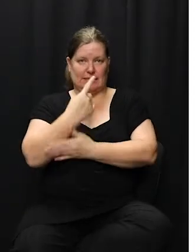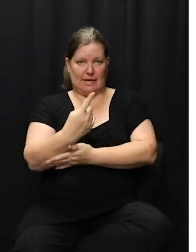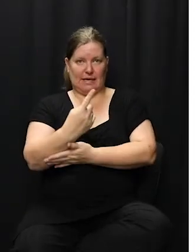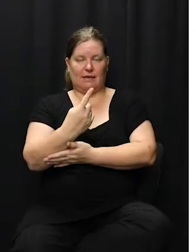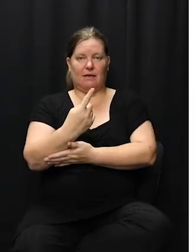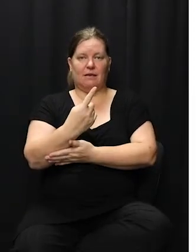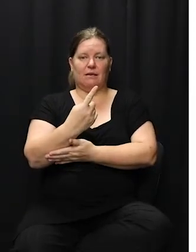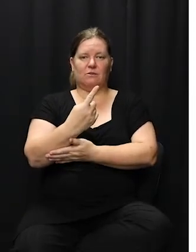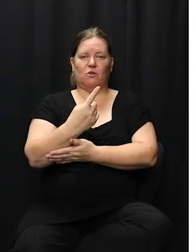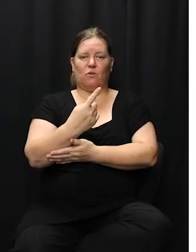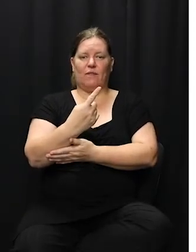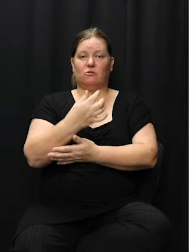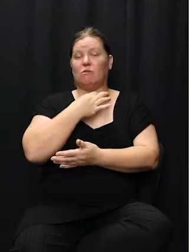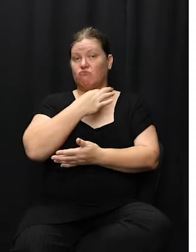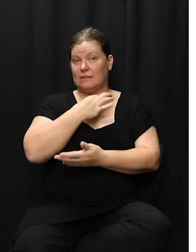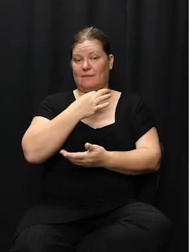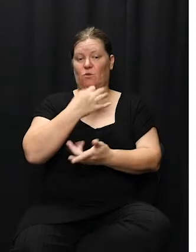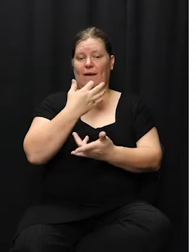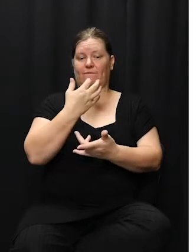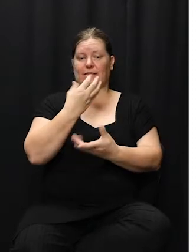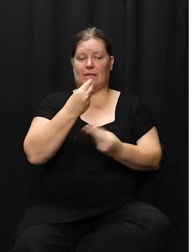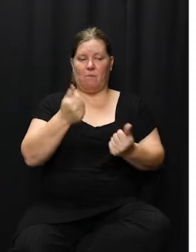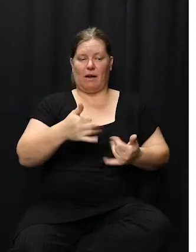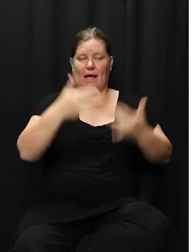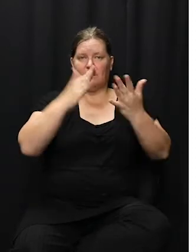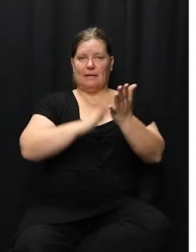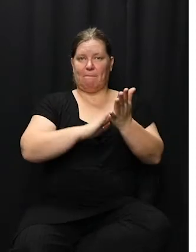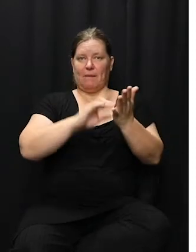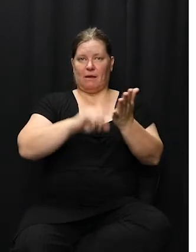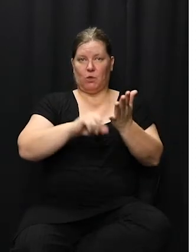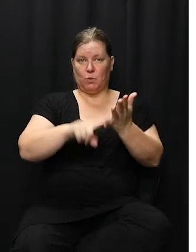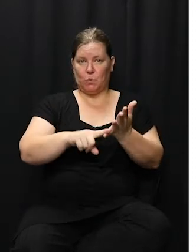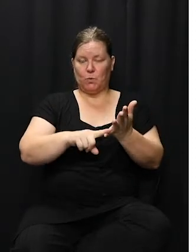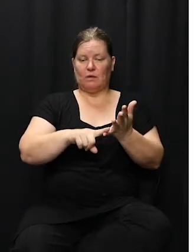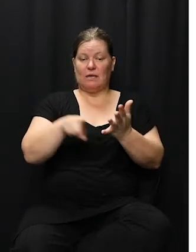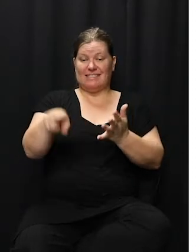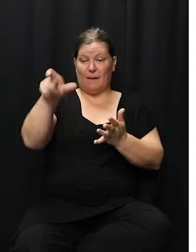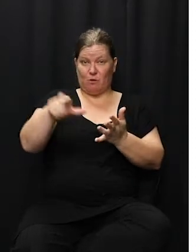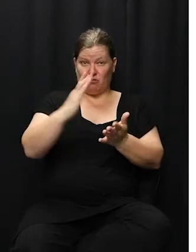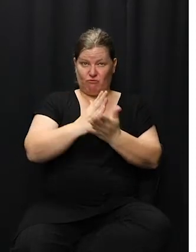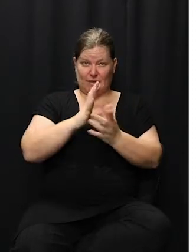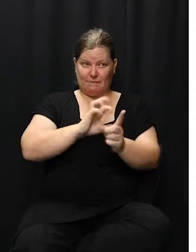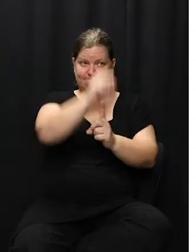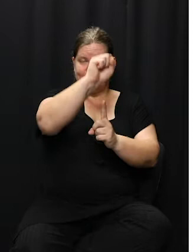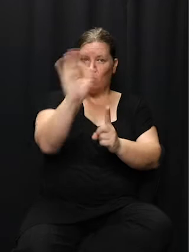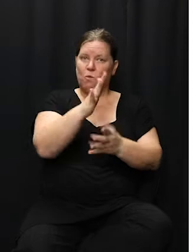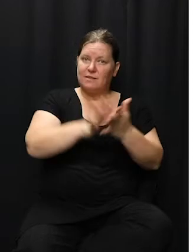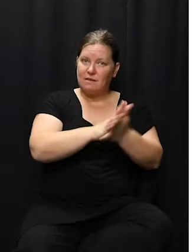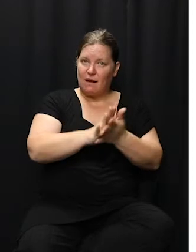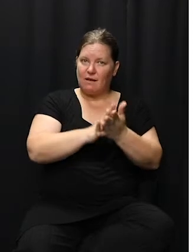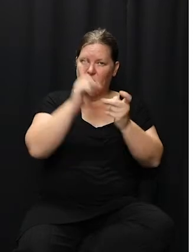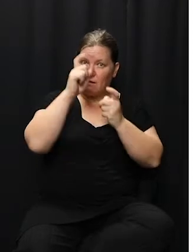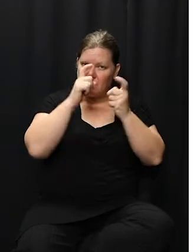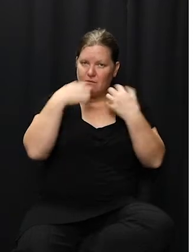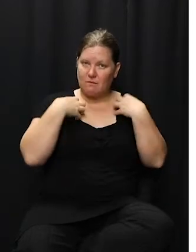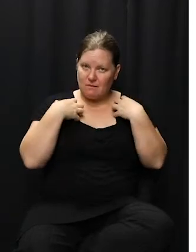utterance, and that's a real risk when you're using MLU. You're really catching all of the units of meaning that the child is